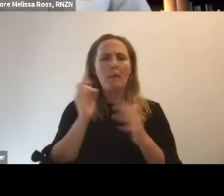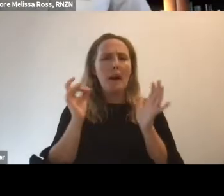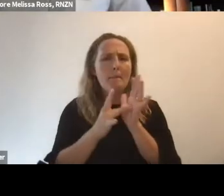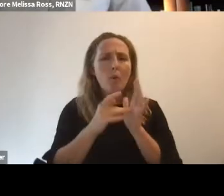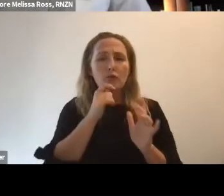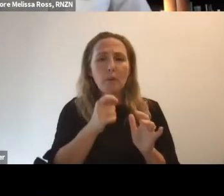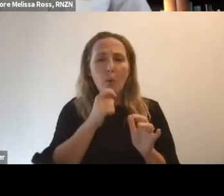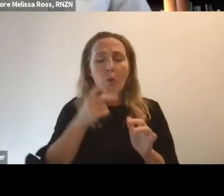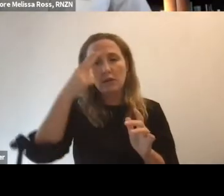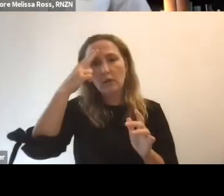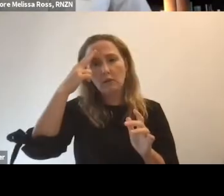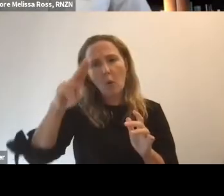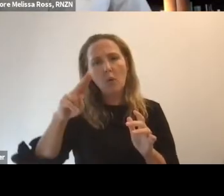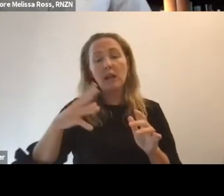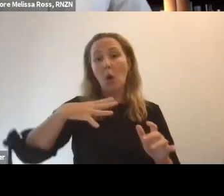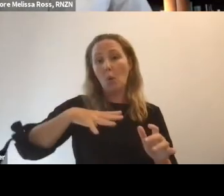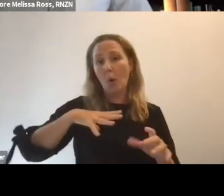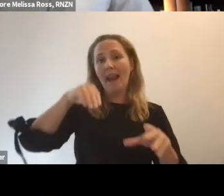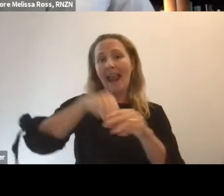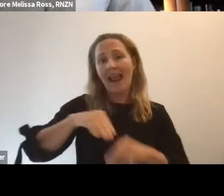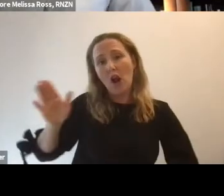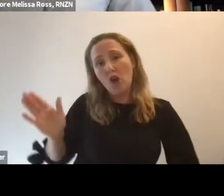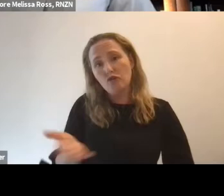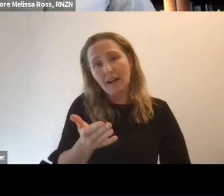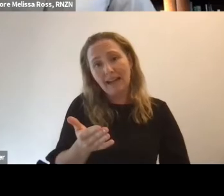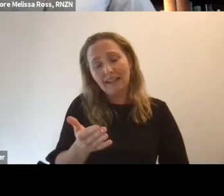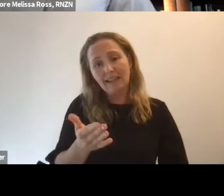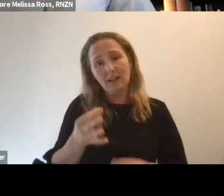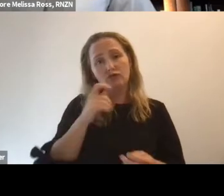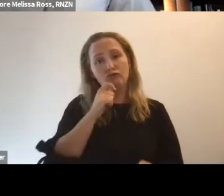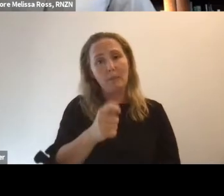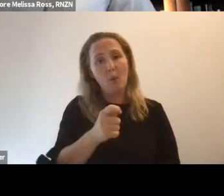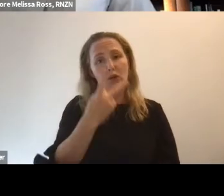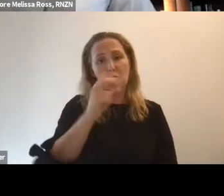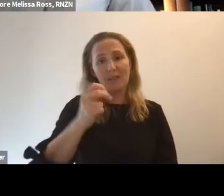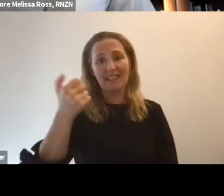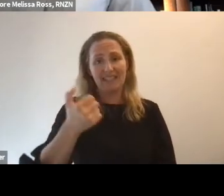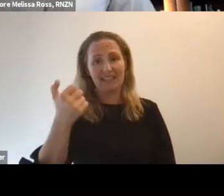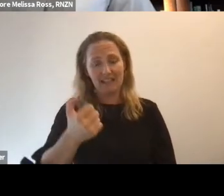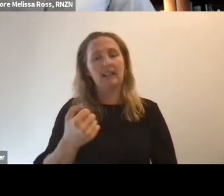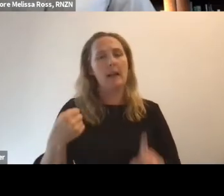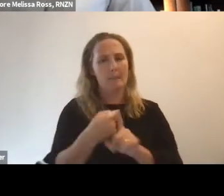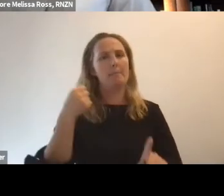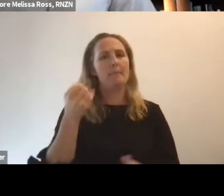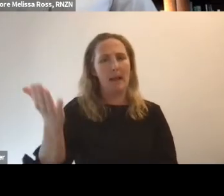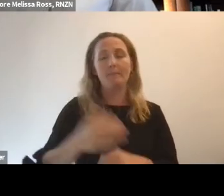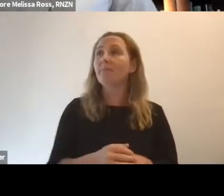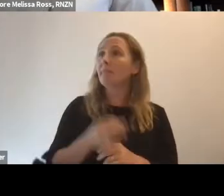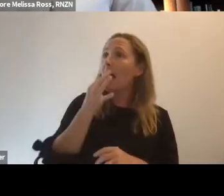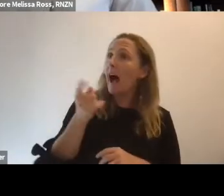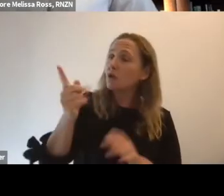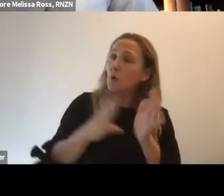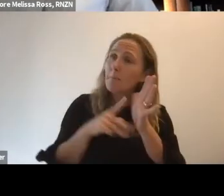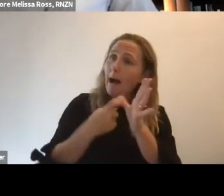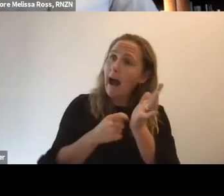the Women in Cricket Report 2016. Martin, welcome. Invite you to turn your camera and microphone on